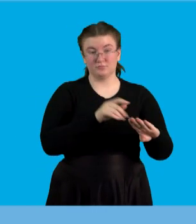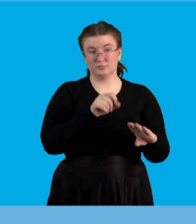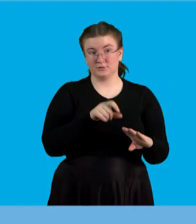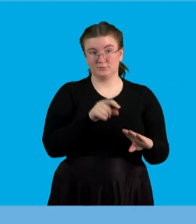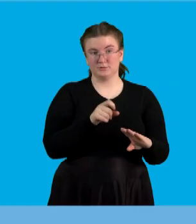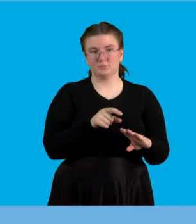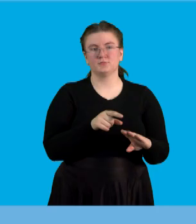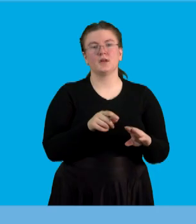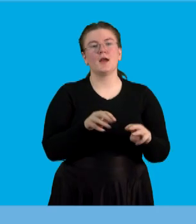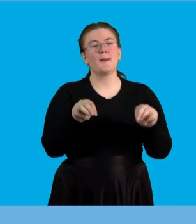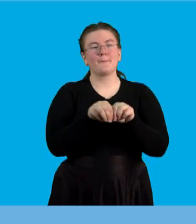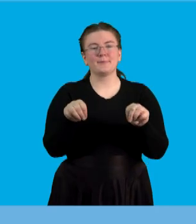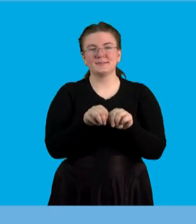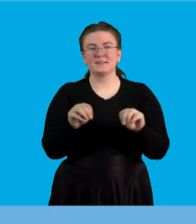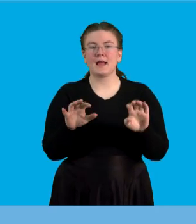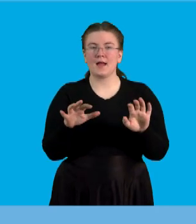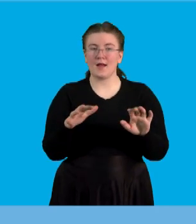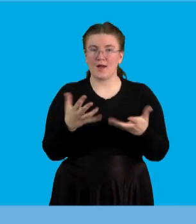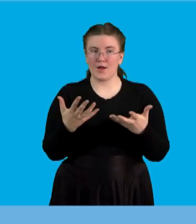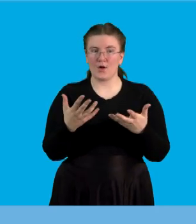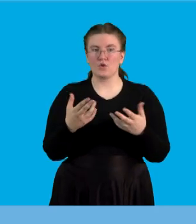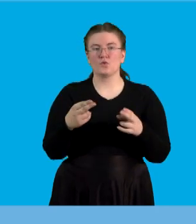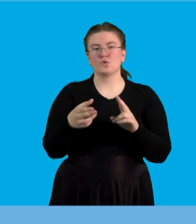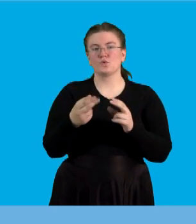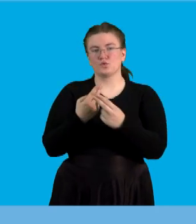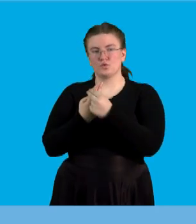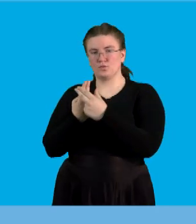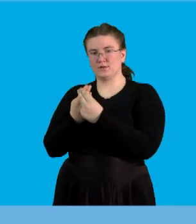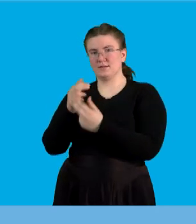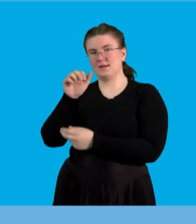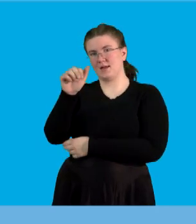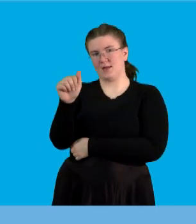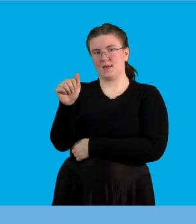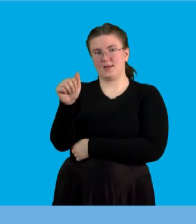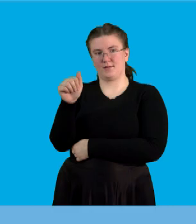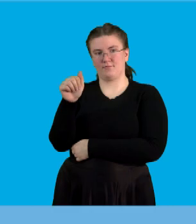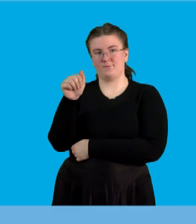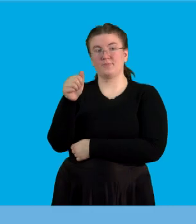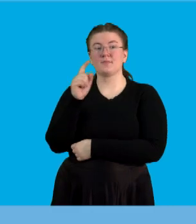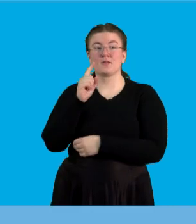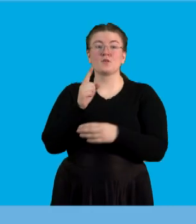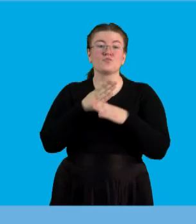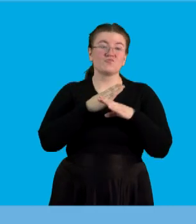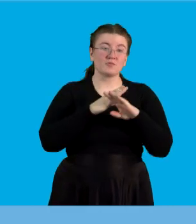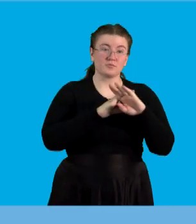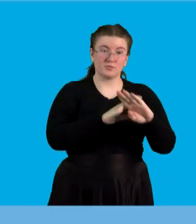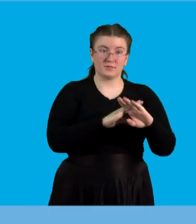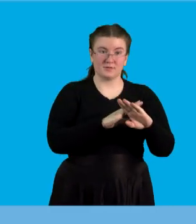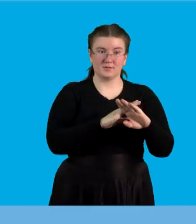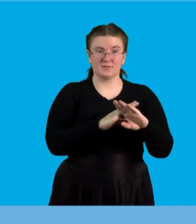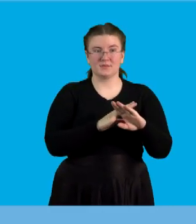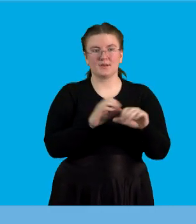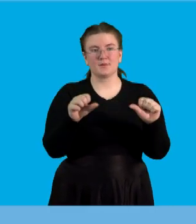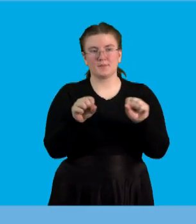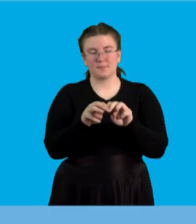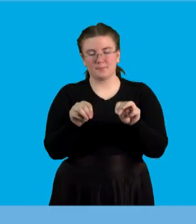we said current is measured in amperes, or with the symbol, or with the unit A, to show that it's amperes. The resistance, it is measured